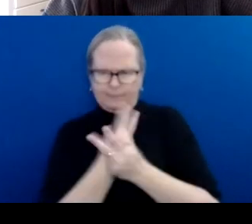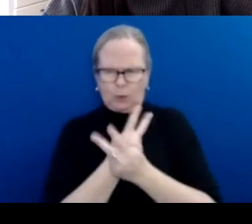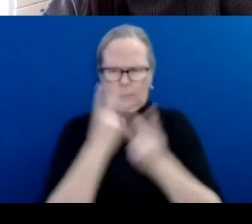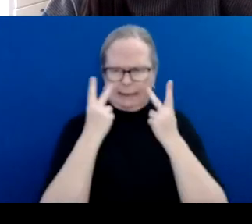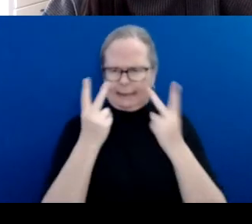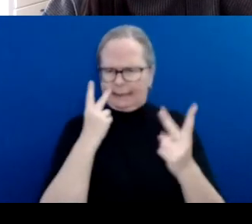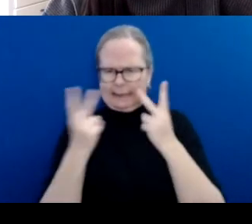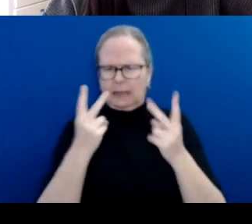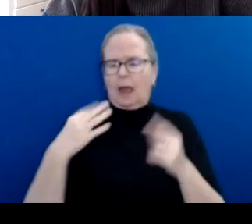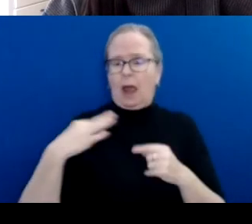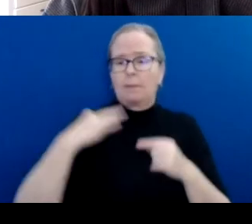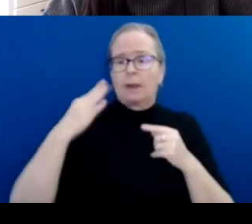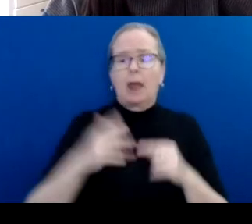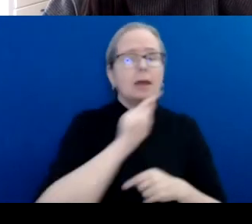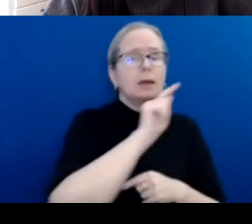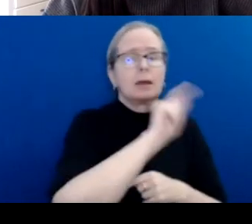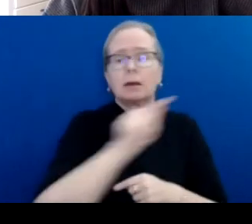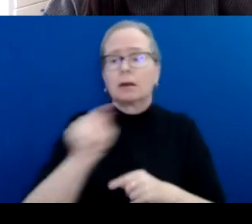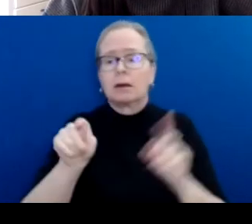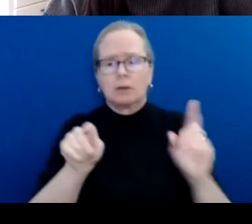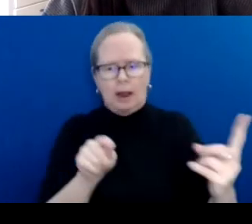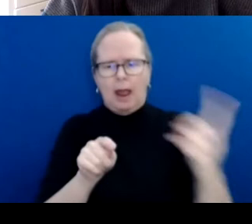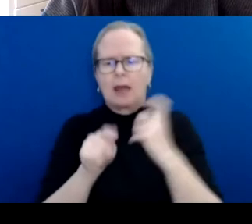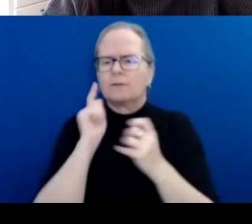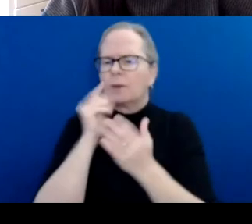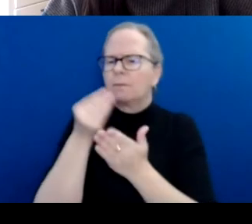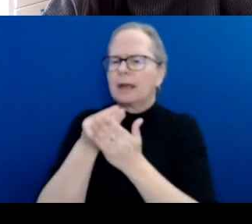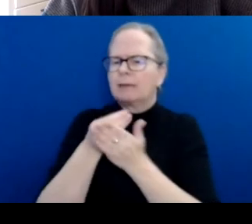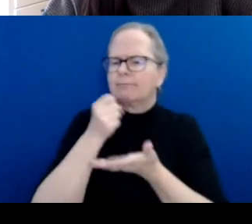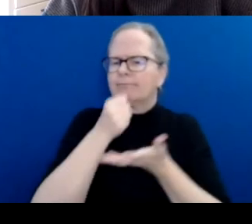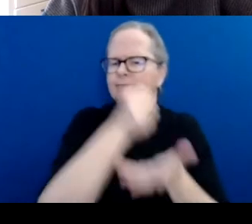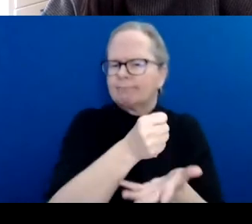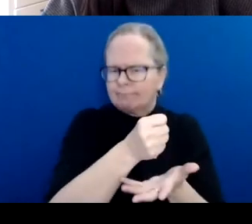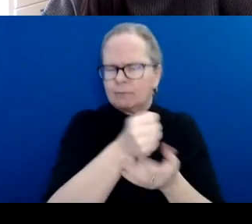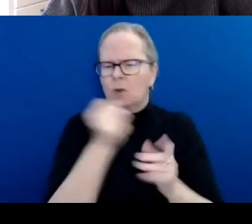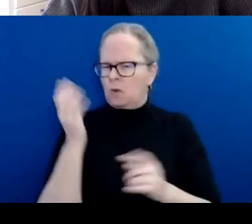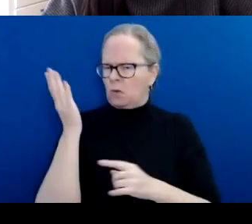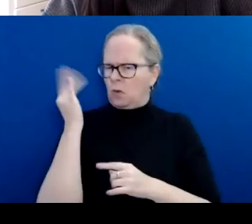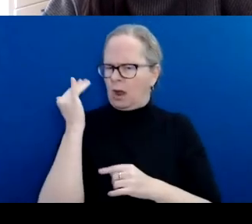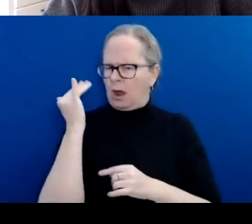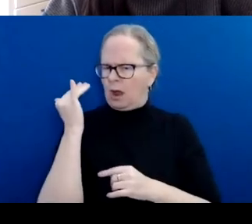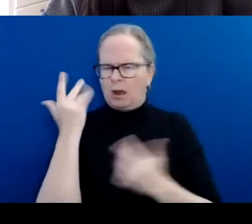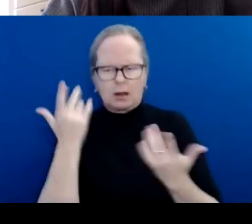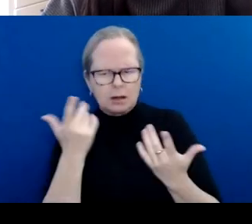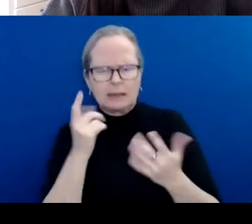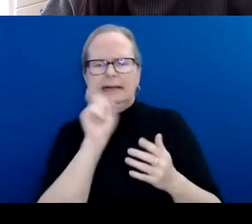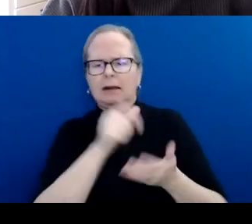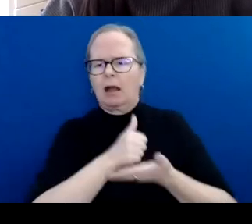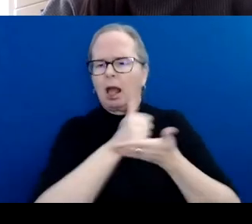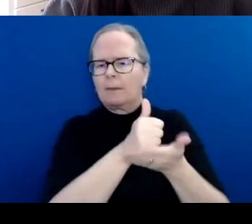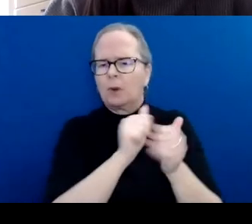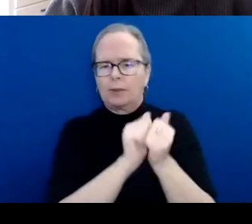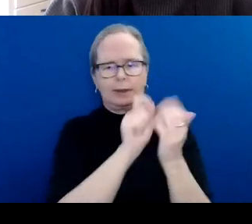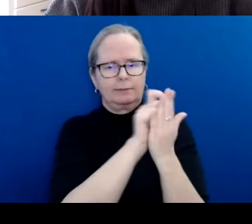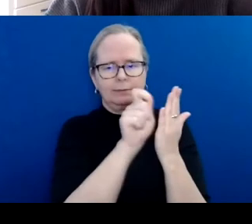costs associated with preparing and submitting an application, or a final report, or receiving